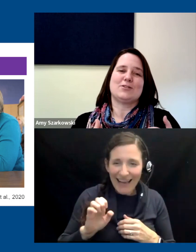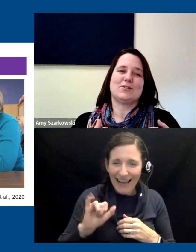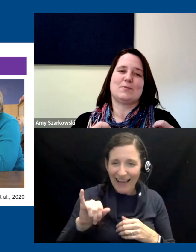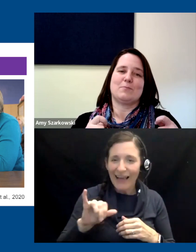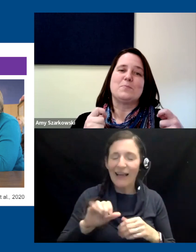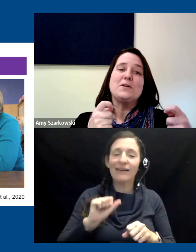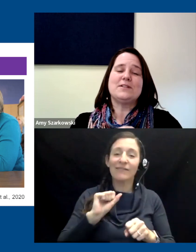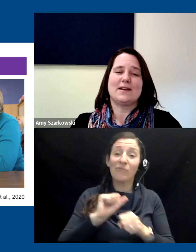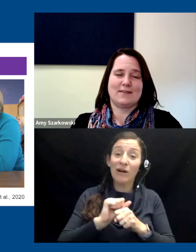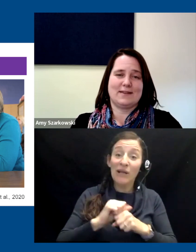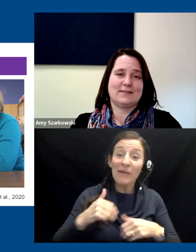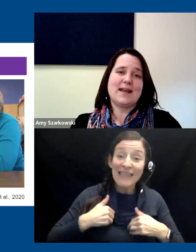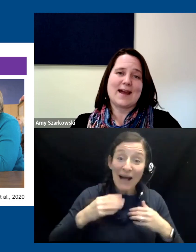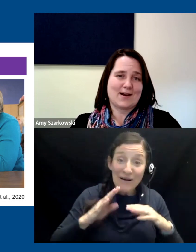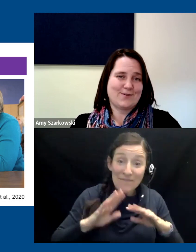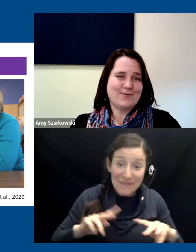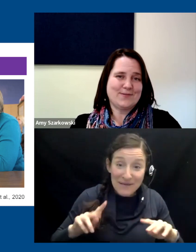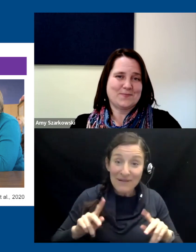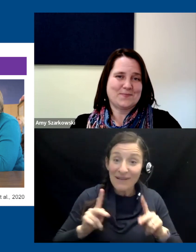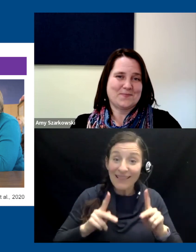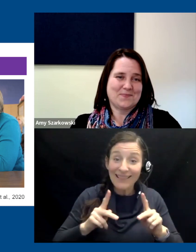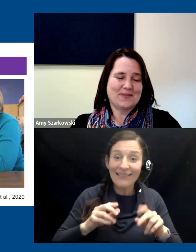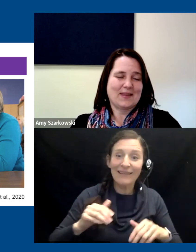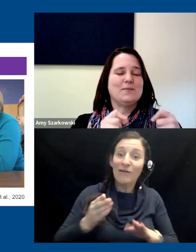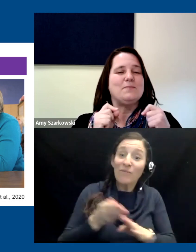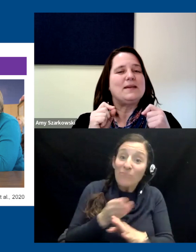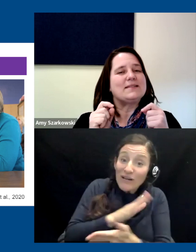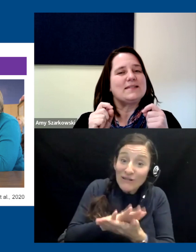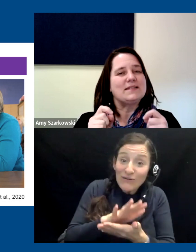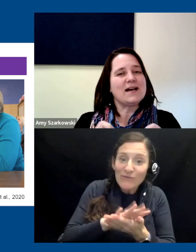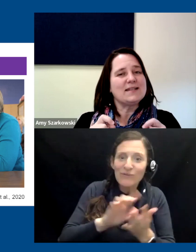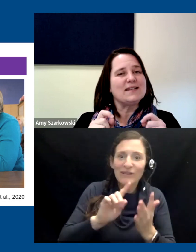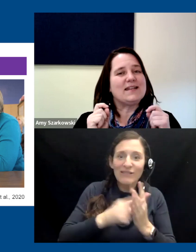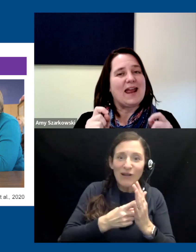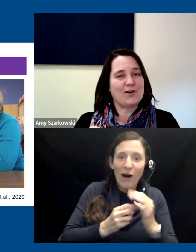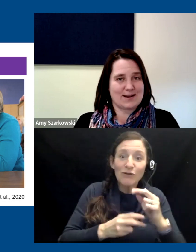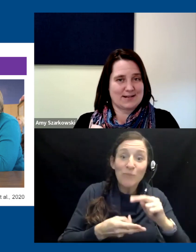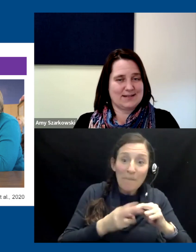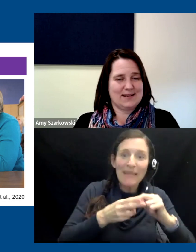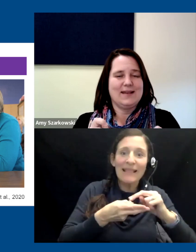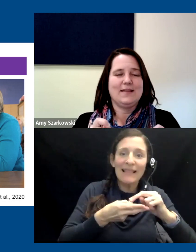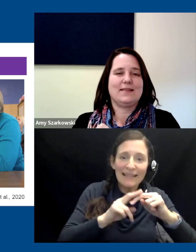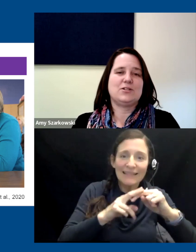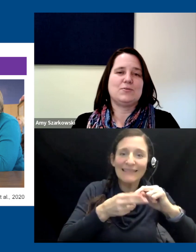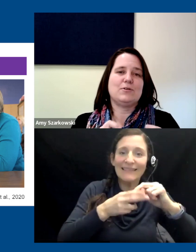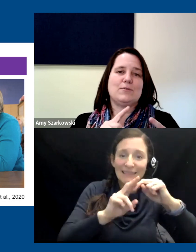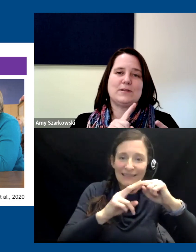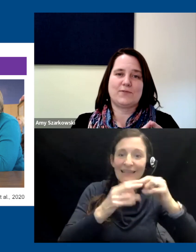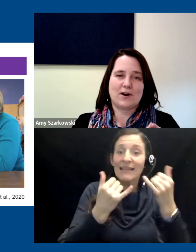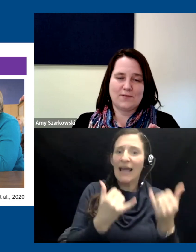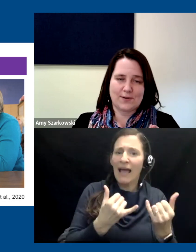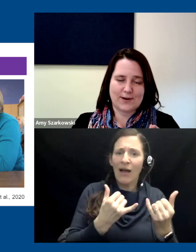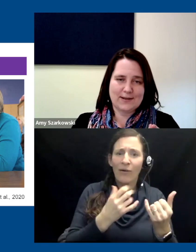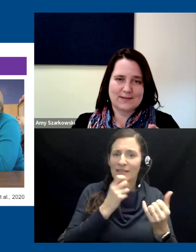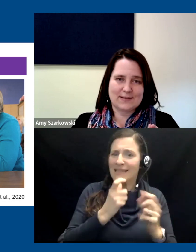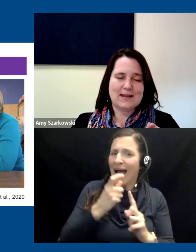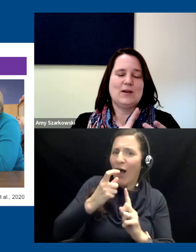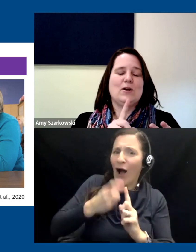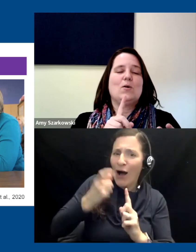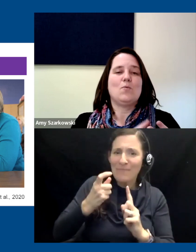can we make sure that we're building on these now? Because it's not inherent that children who are deaf or hard of